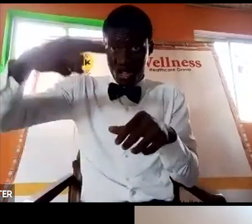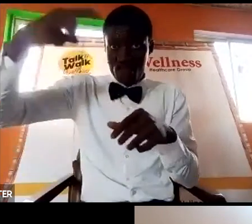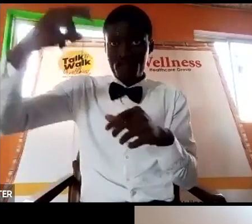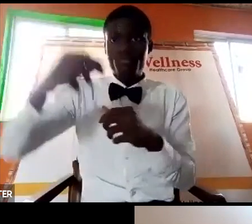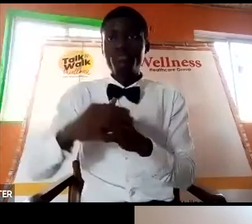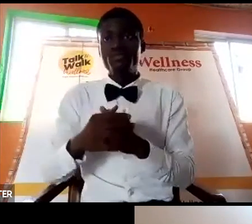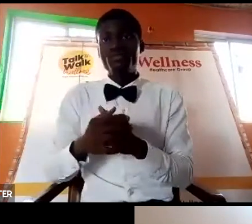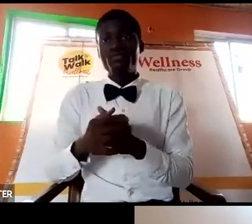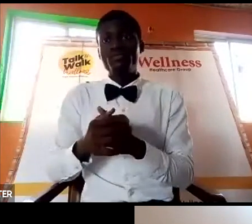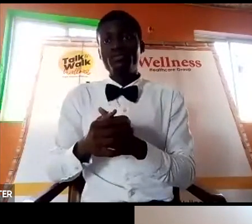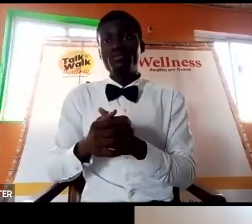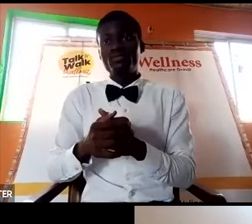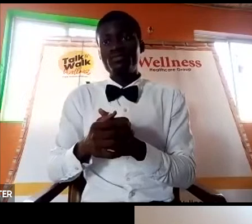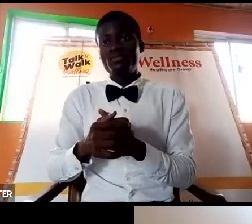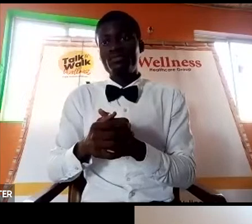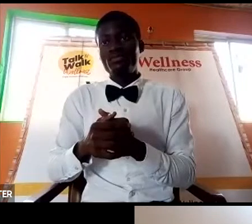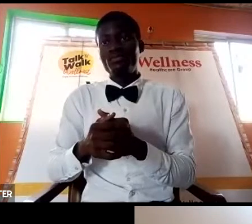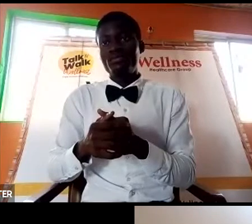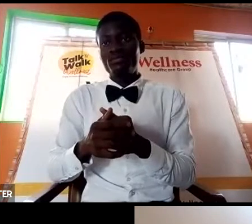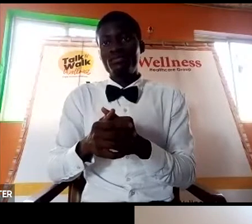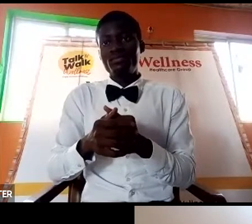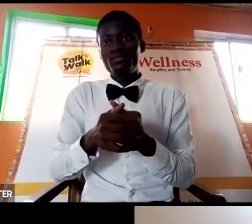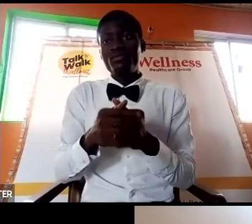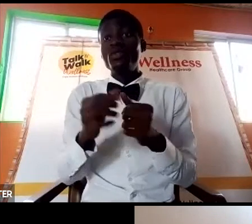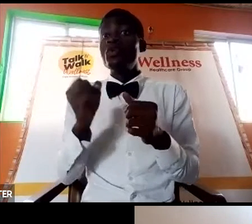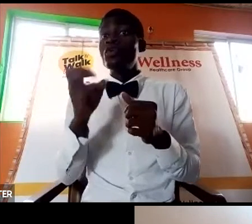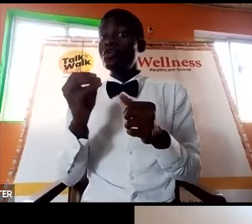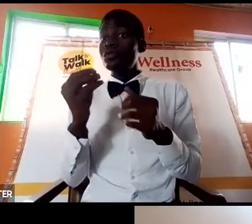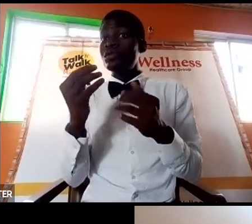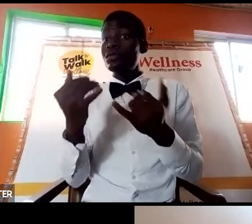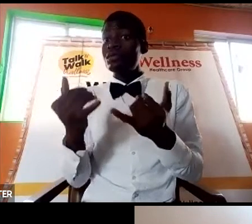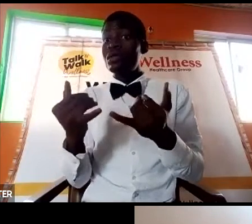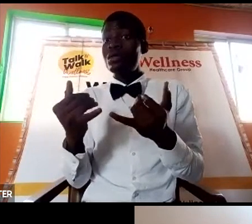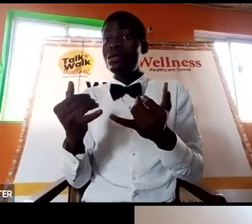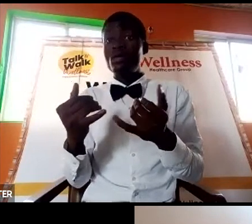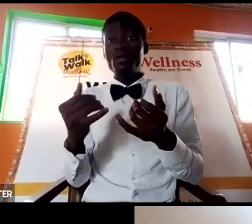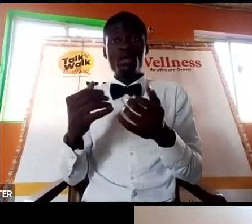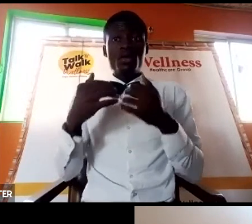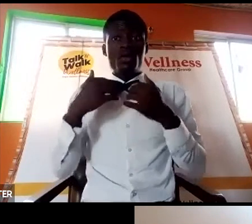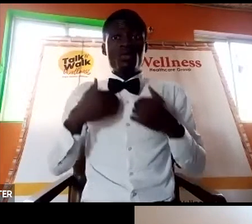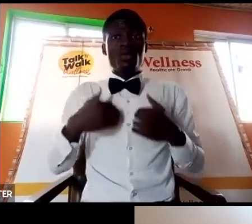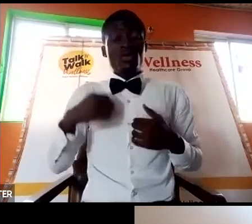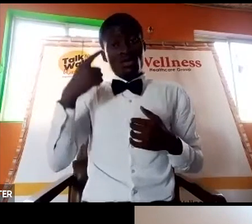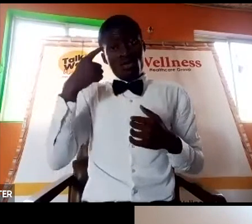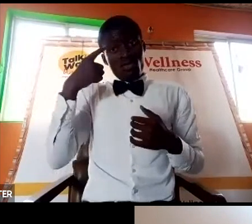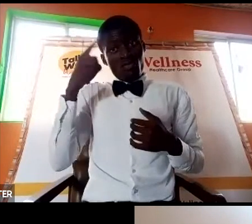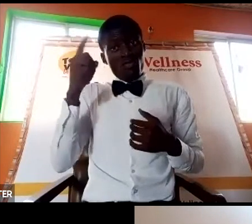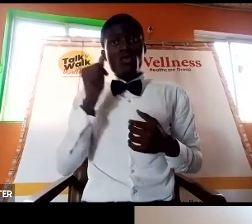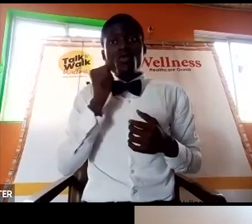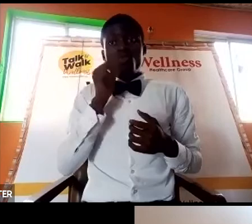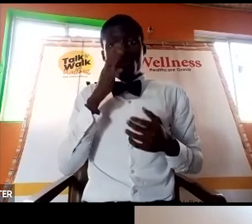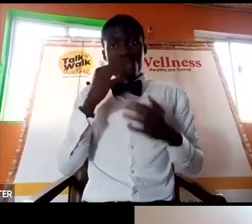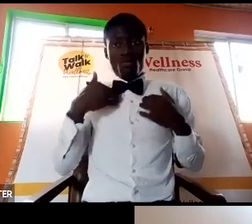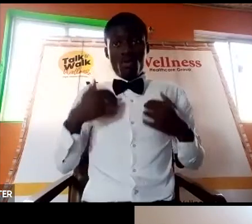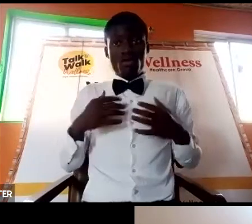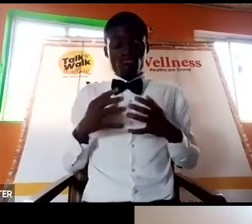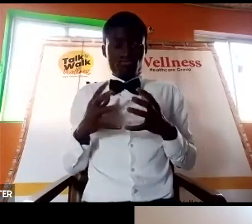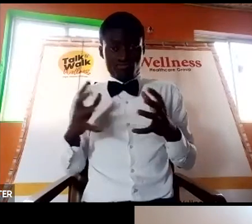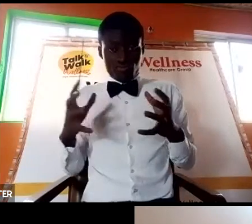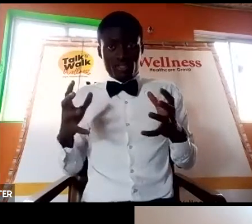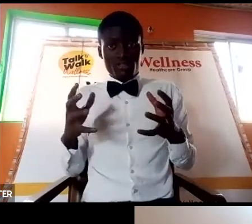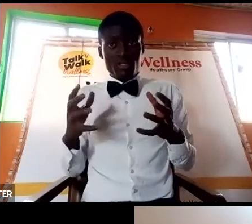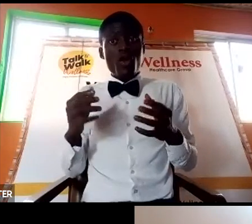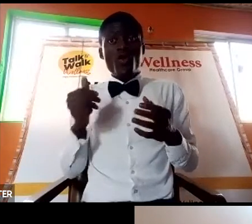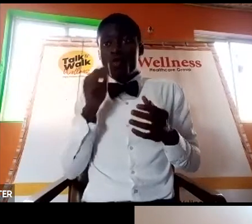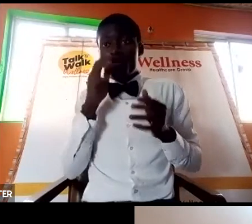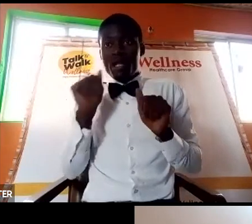and weight doesn't have anything to do with the sex drive of a woman. But the woman might actually be adding the weight because she's depressed, because